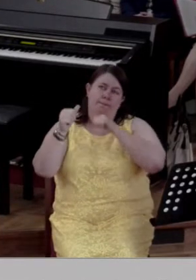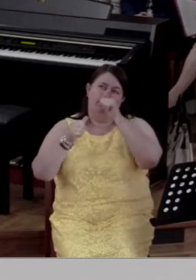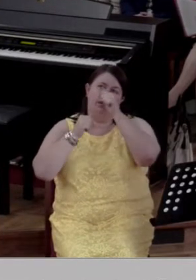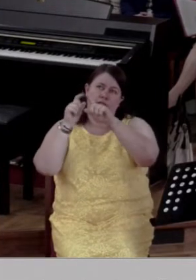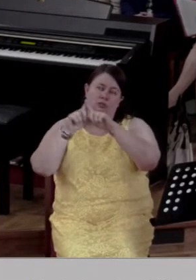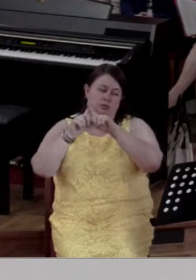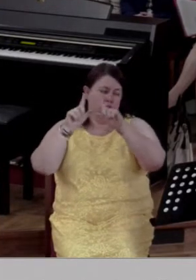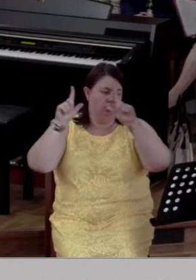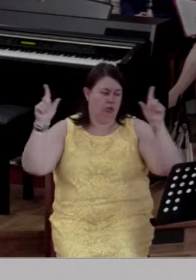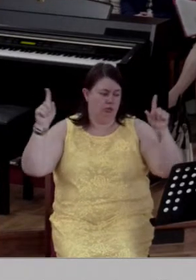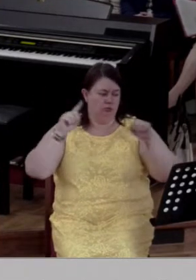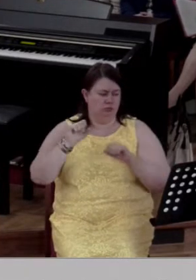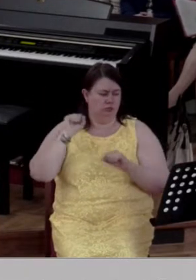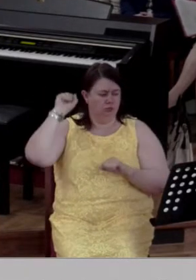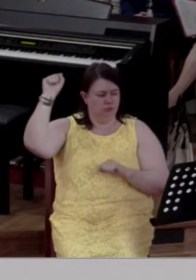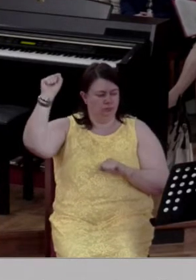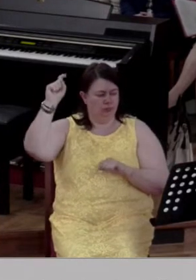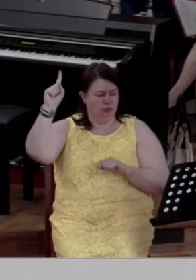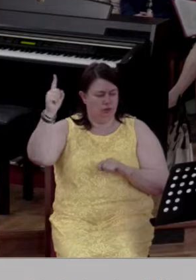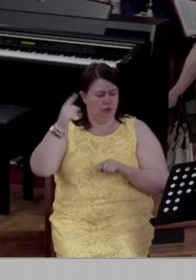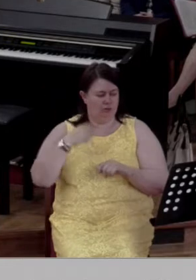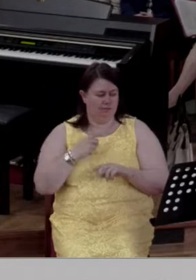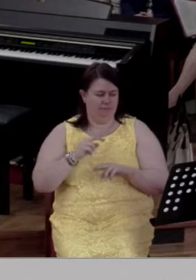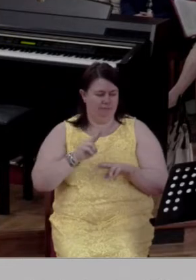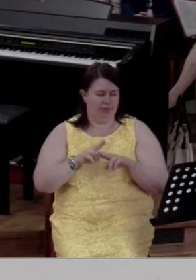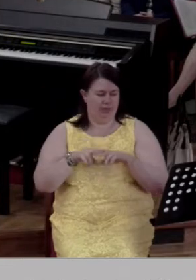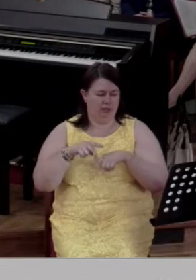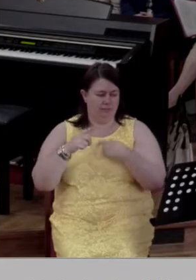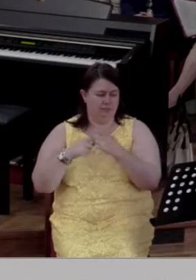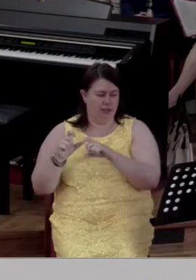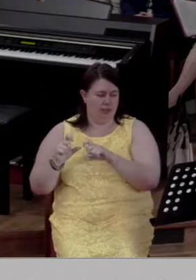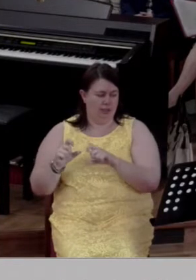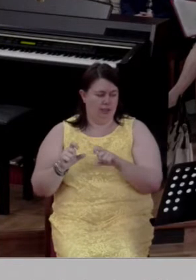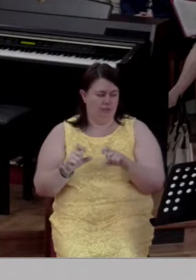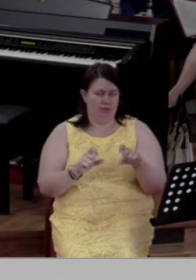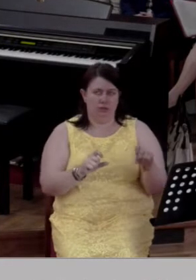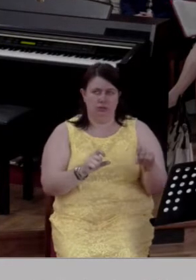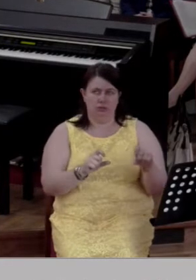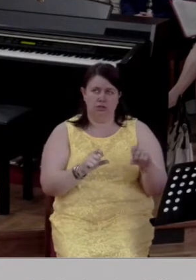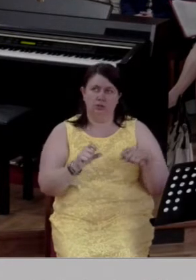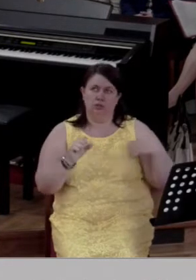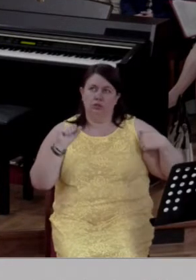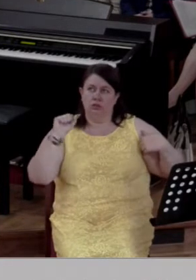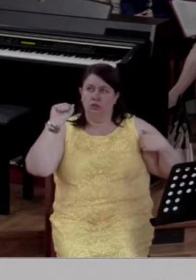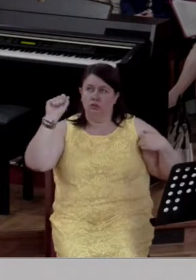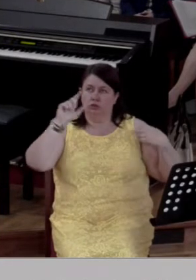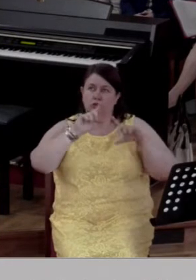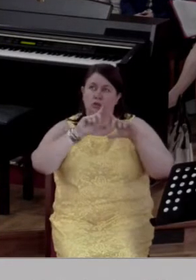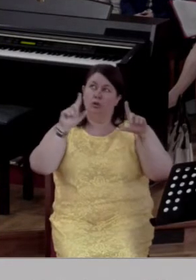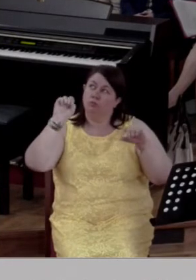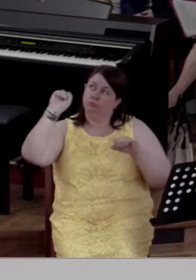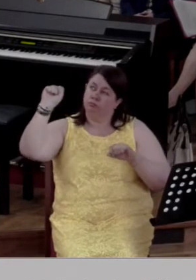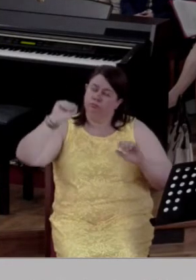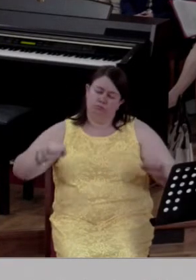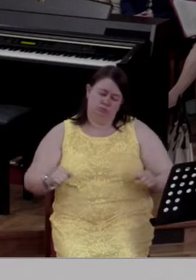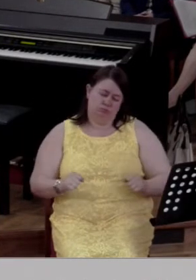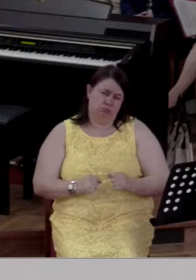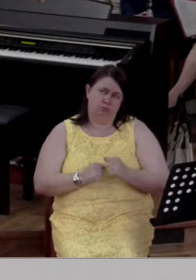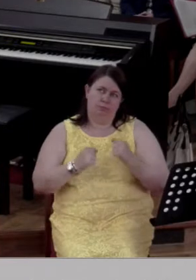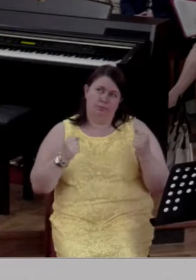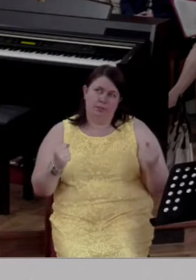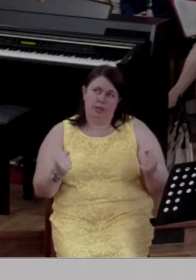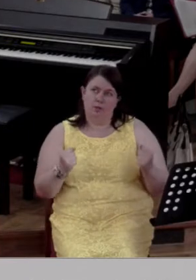our father Israel, from everlasting to everlasting. Yours, Lord, is the greatness and the